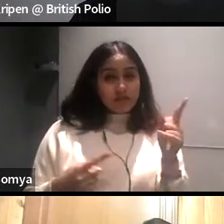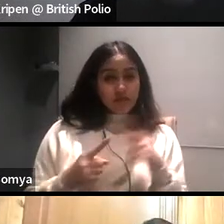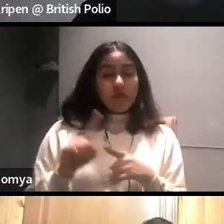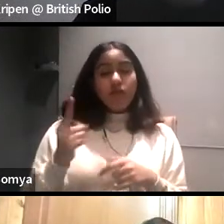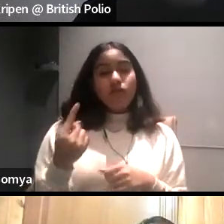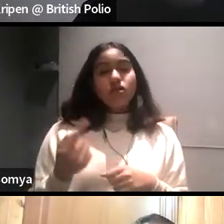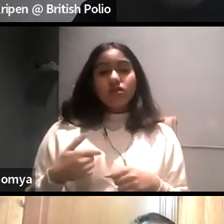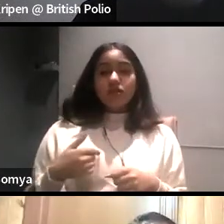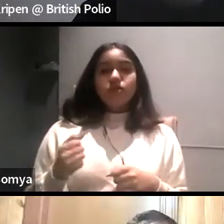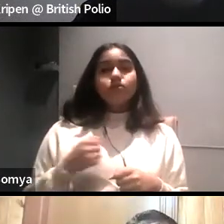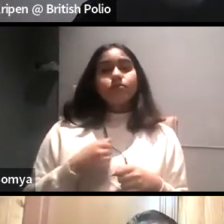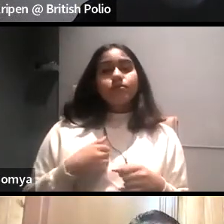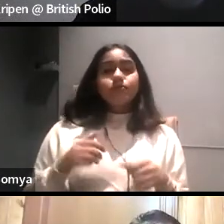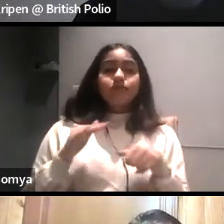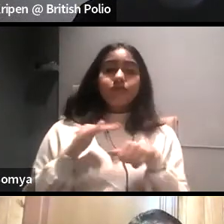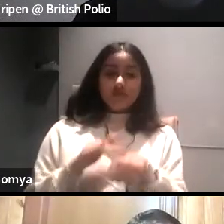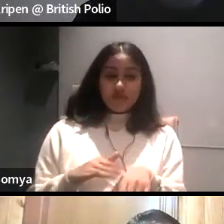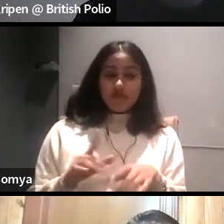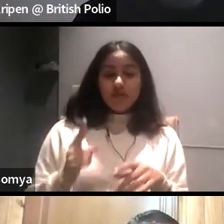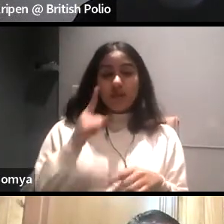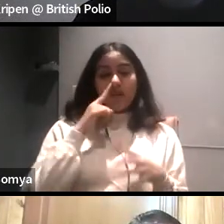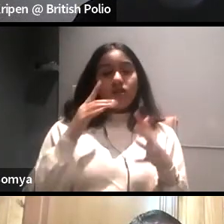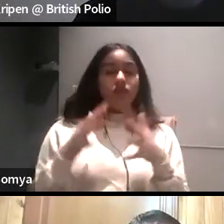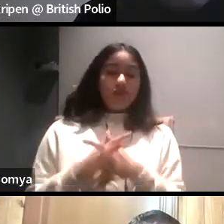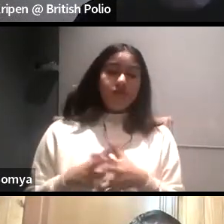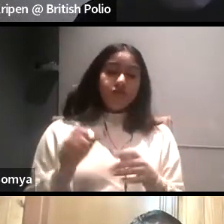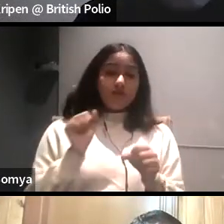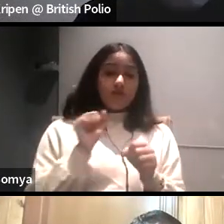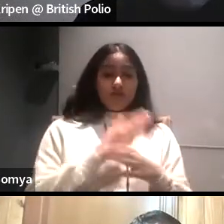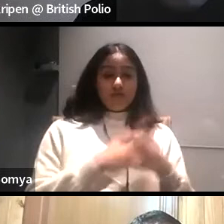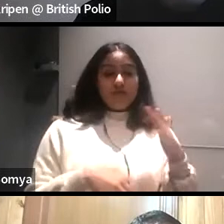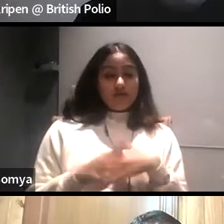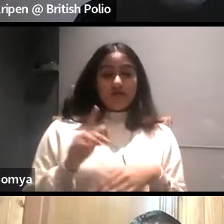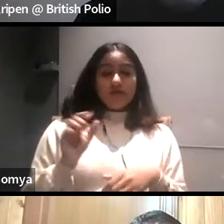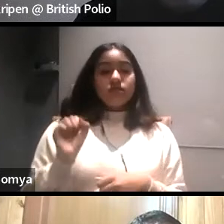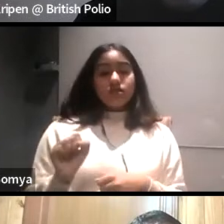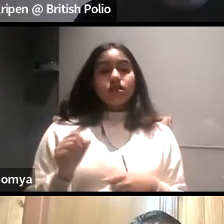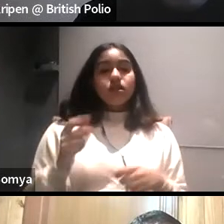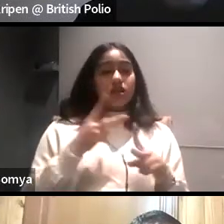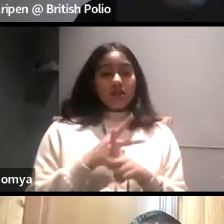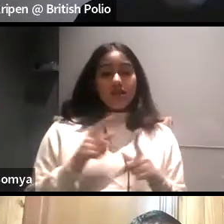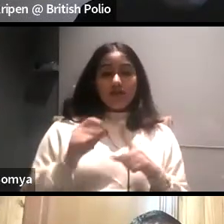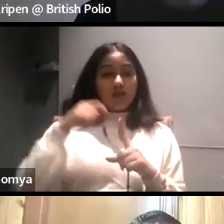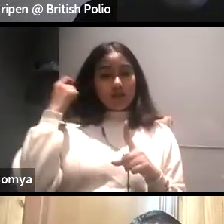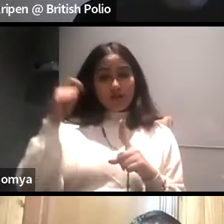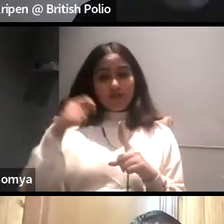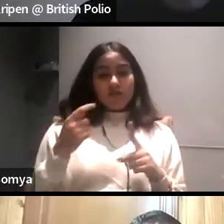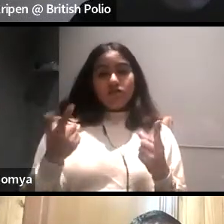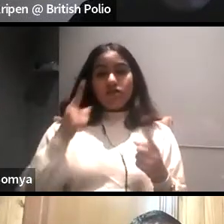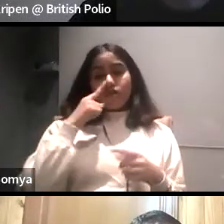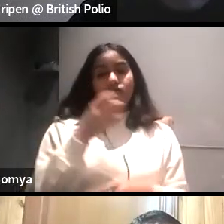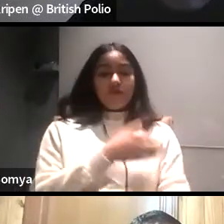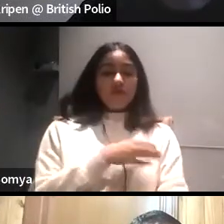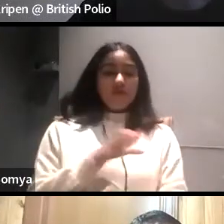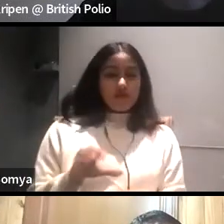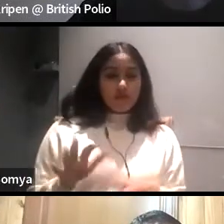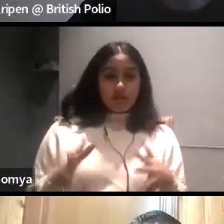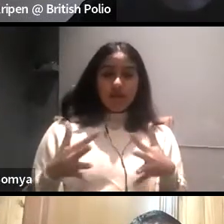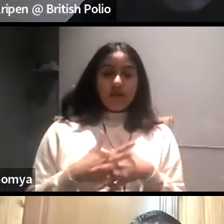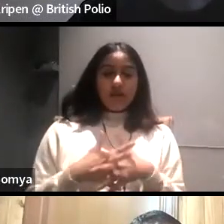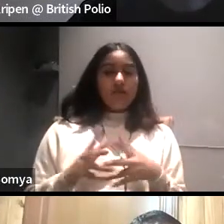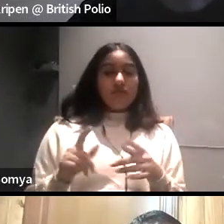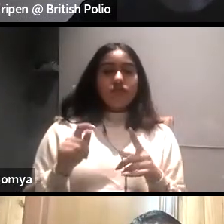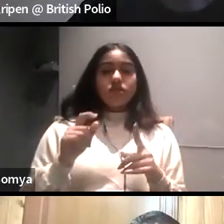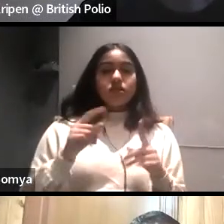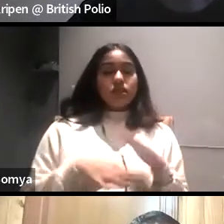our experience working with women with disabilities, because we have dedicated projects for working with women with disabilities. So one thing what we